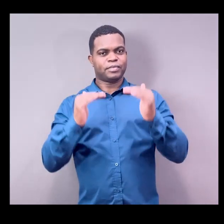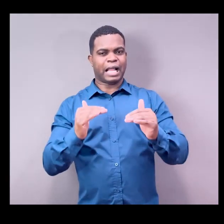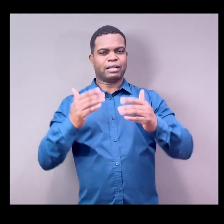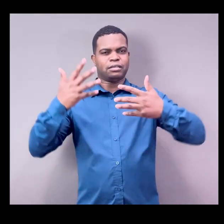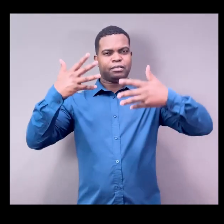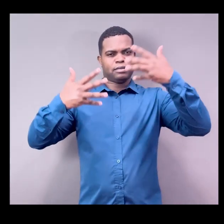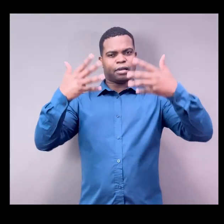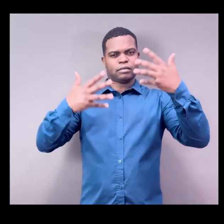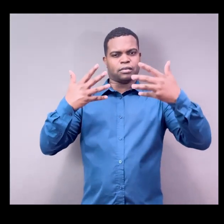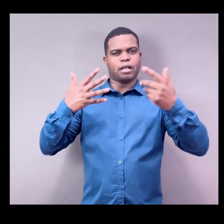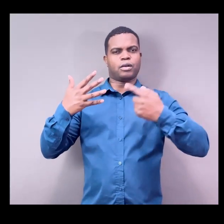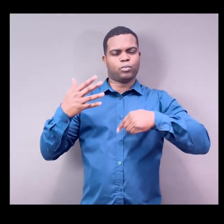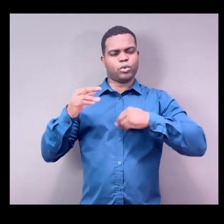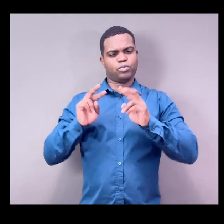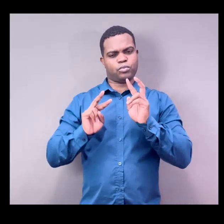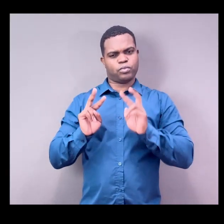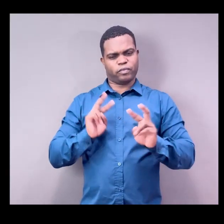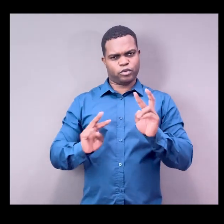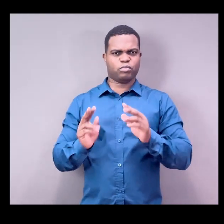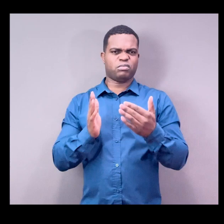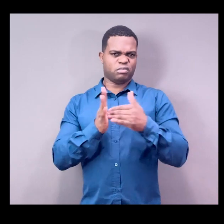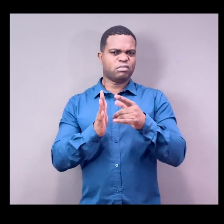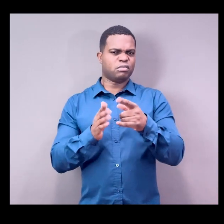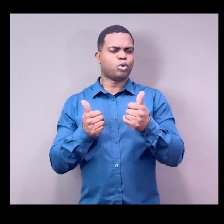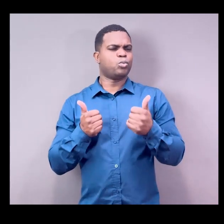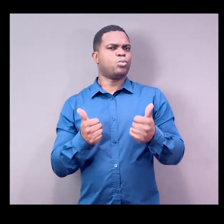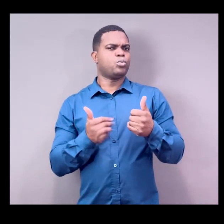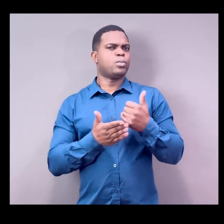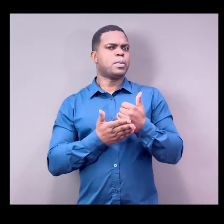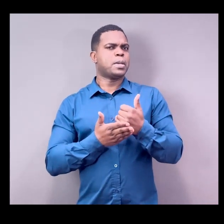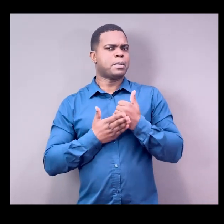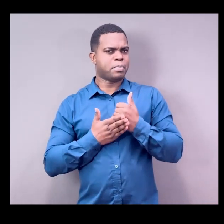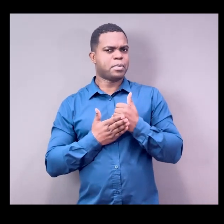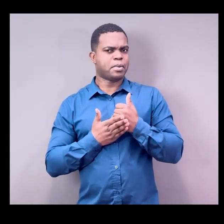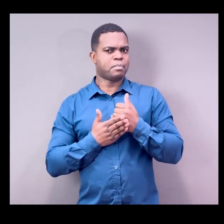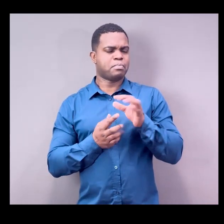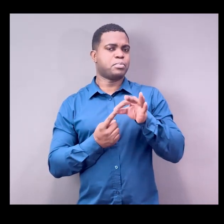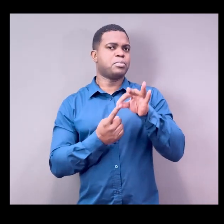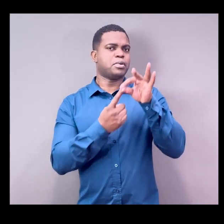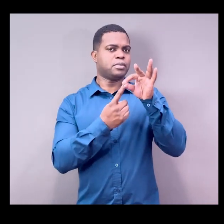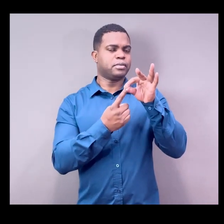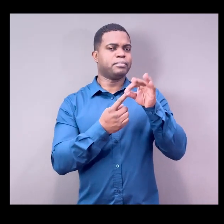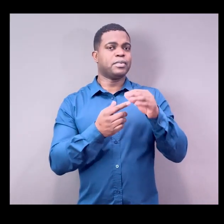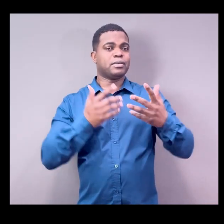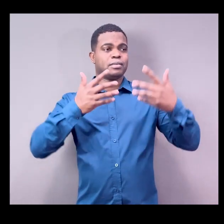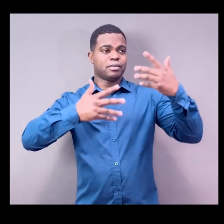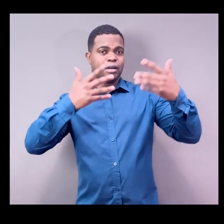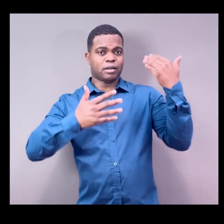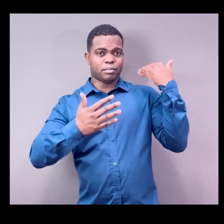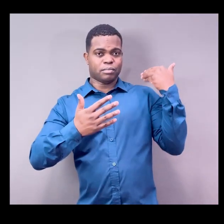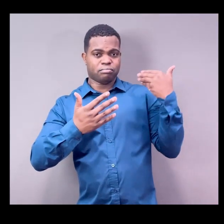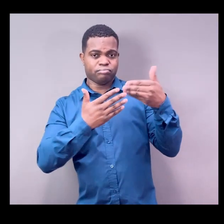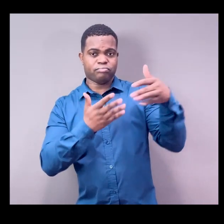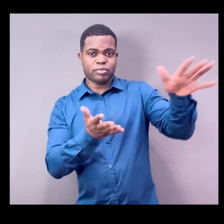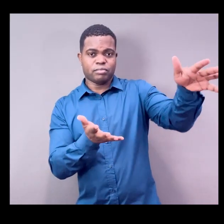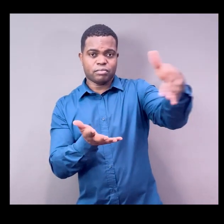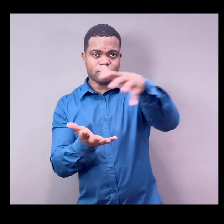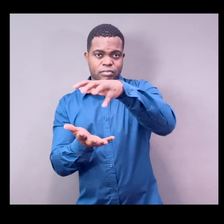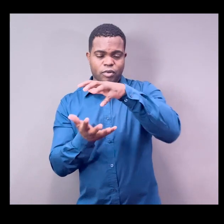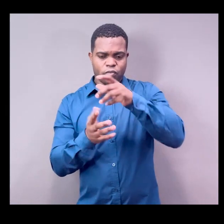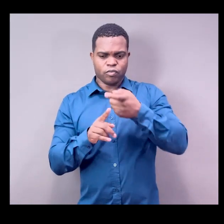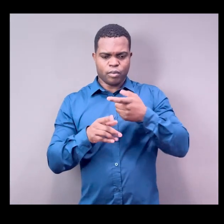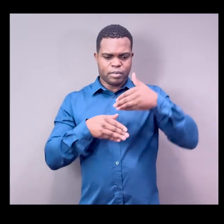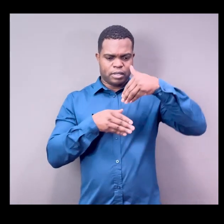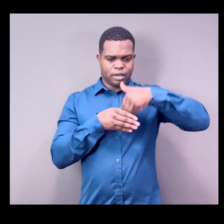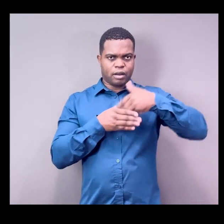Data review also helps because when you review the data from the internal